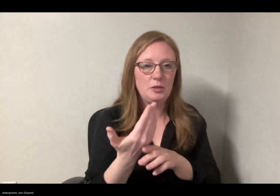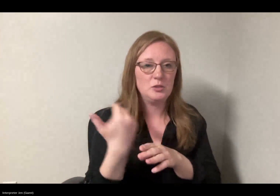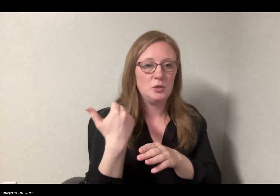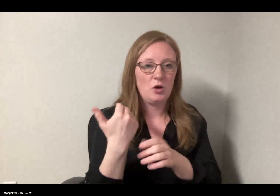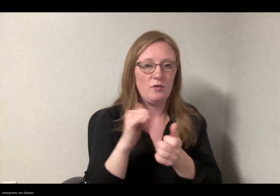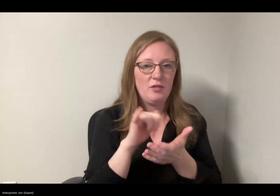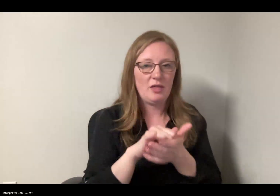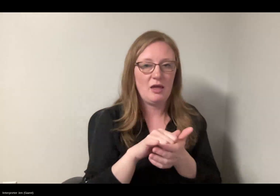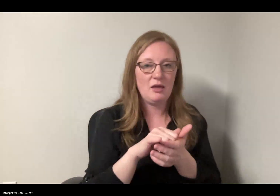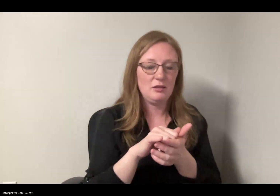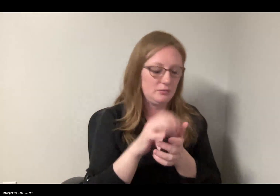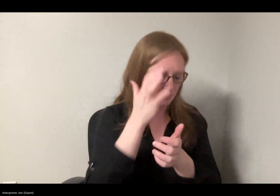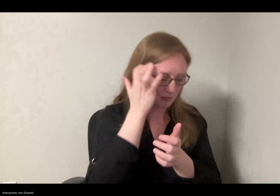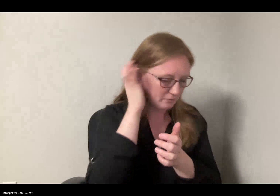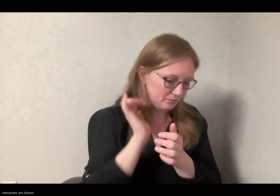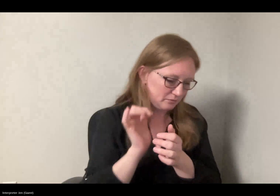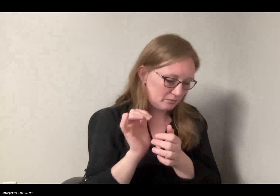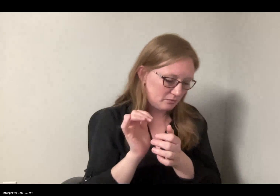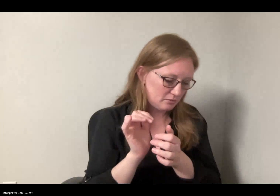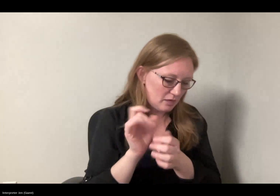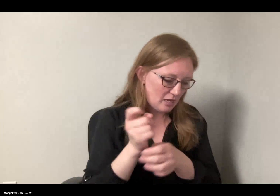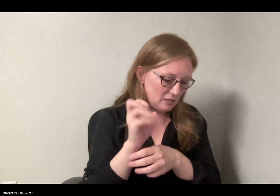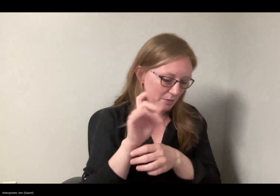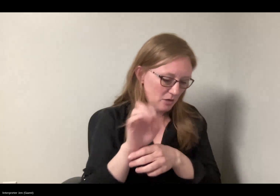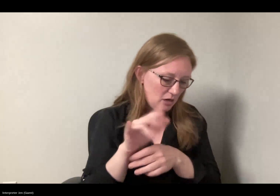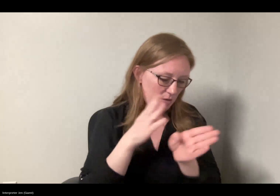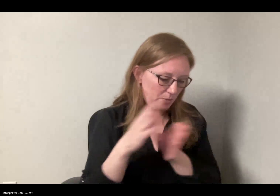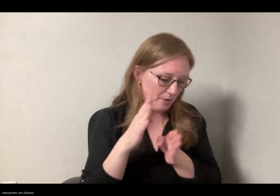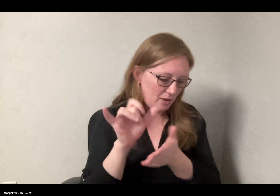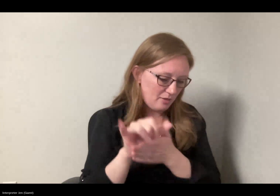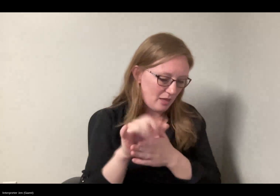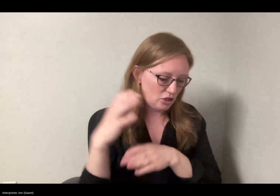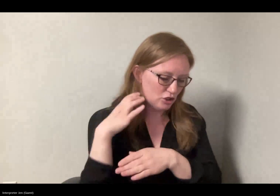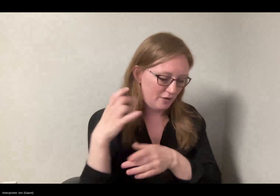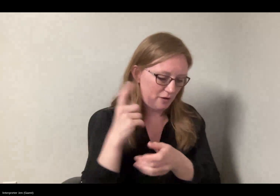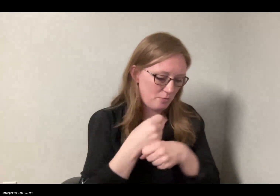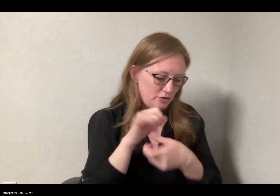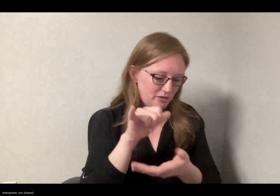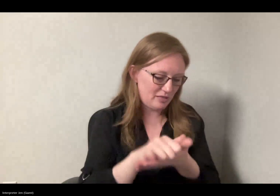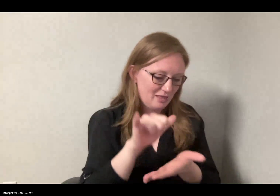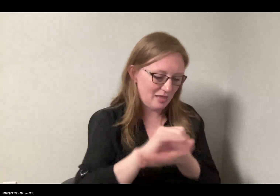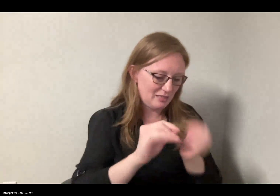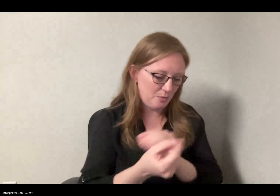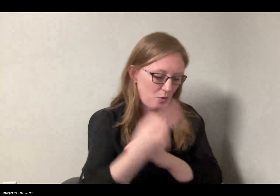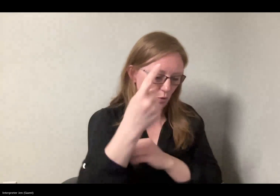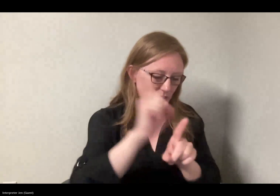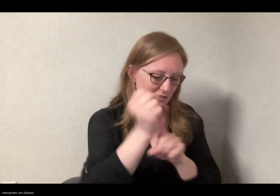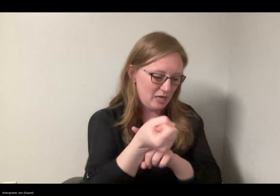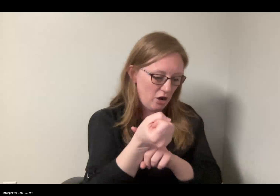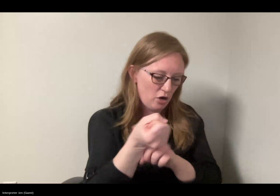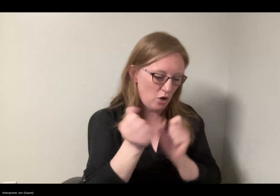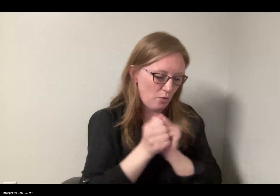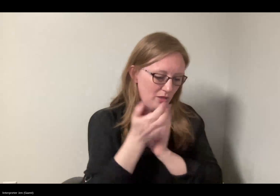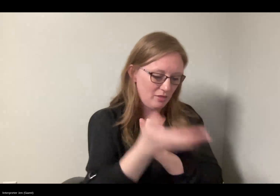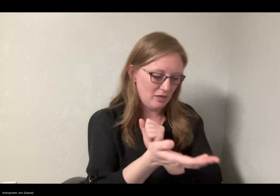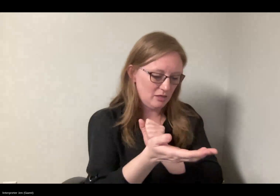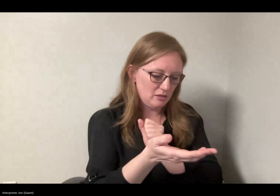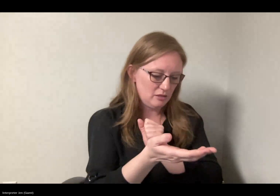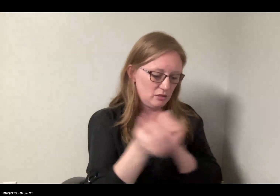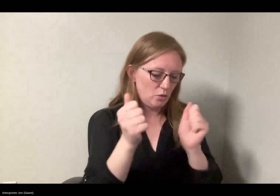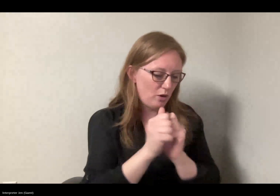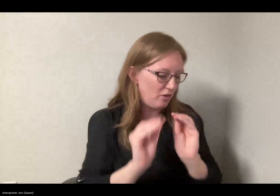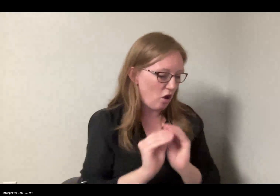for DCH-SEMA as the Deputy Preparedness Planning Chief, and we produced that. And that was the #1 scenario with